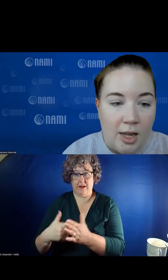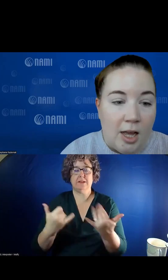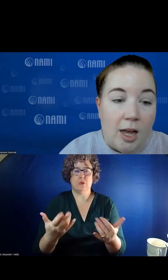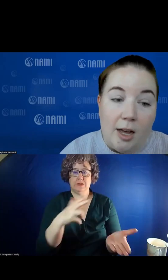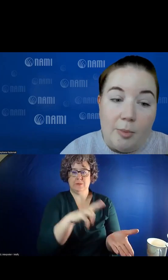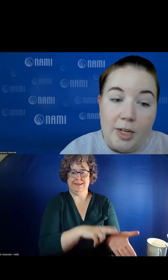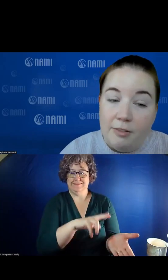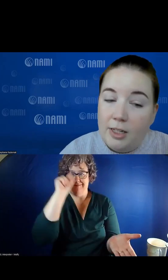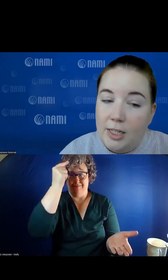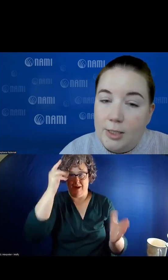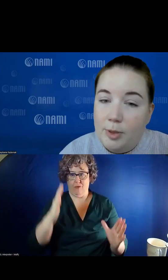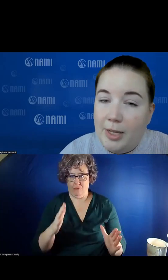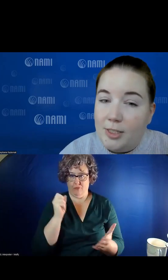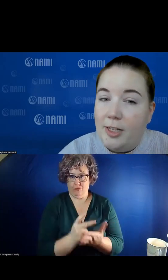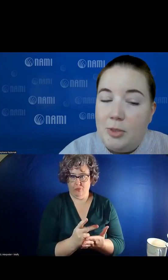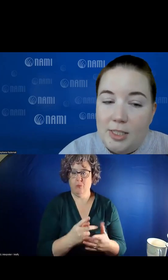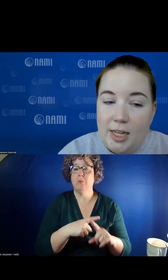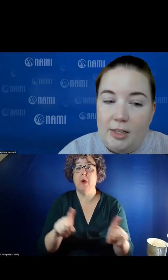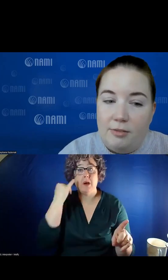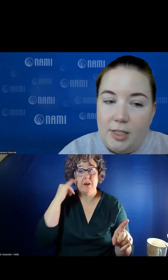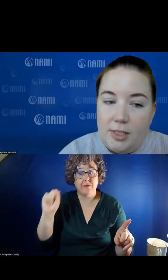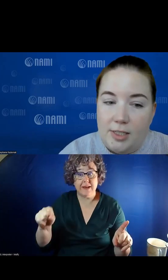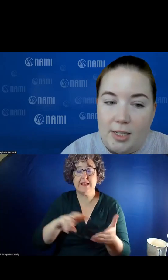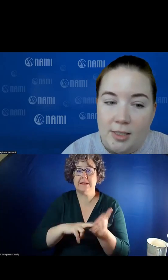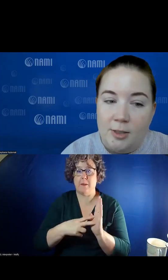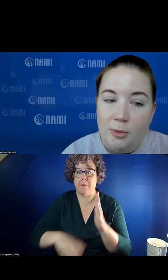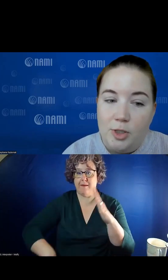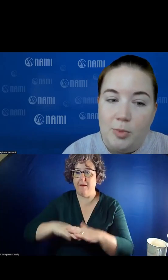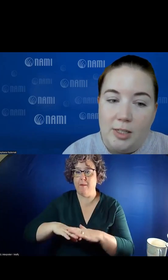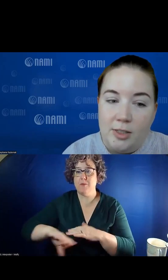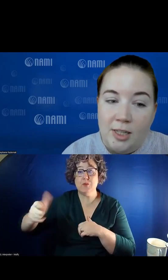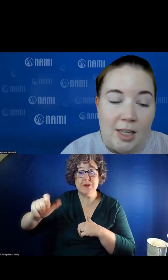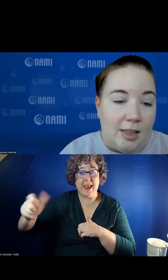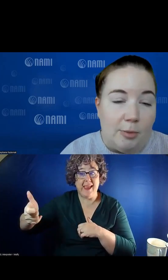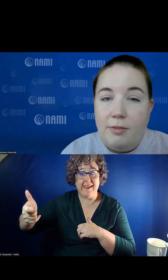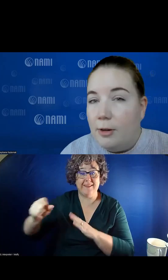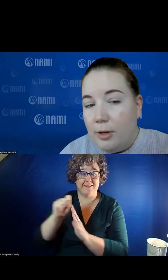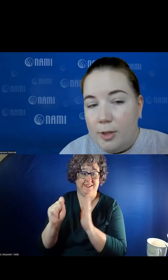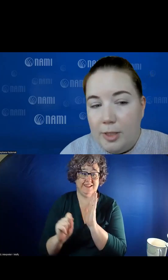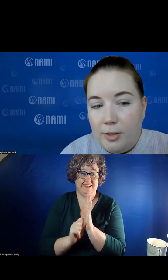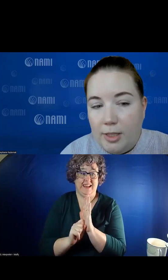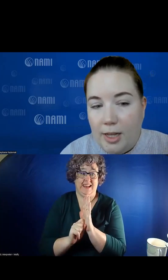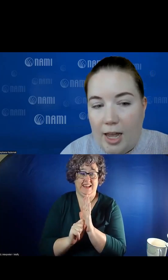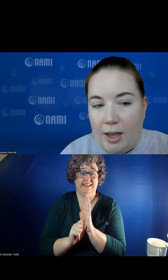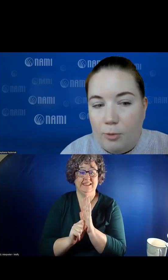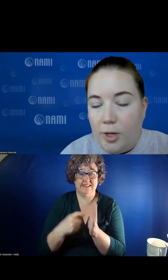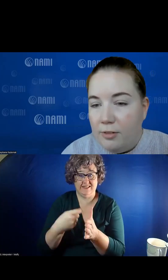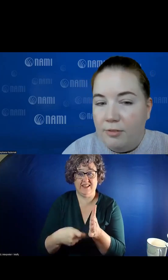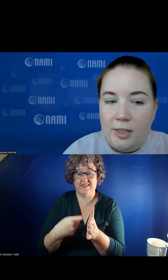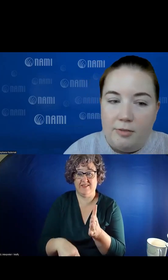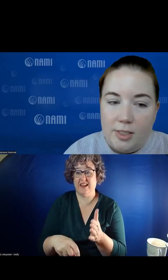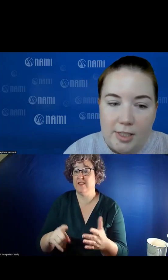governor. But if it is, we'd be actually up to 10 fee states, which means that we very well could be looking